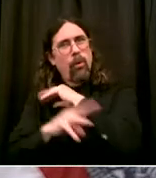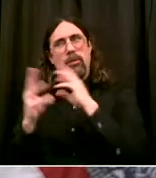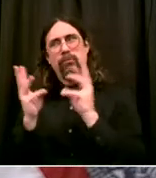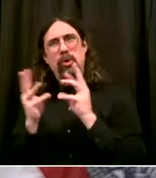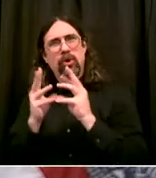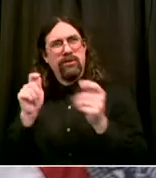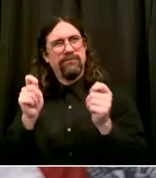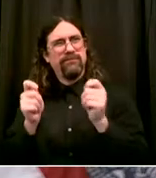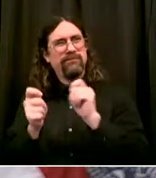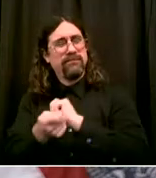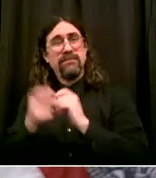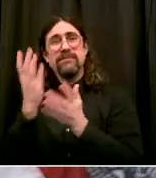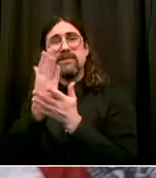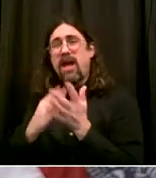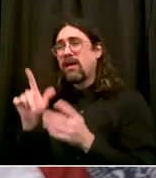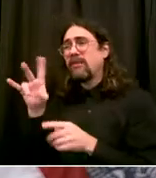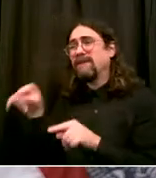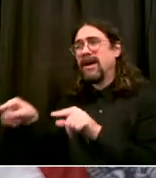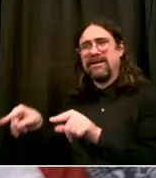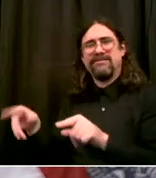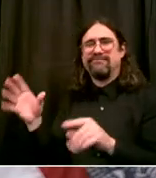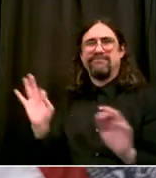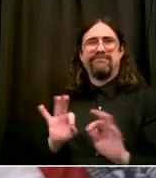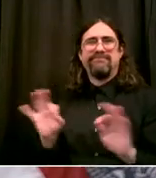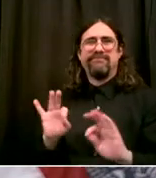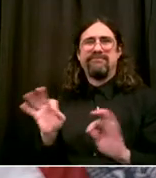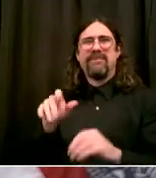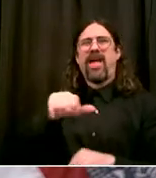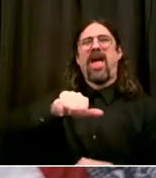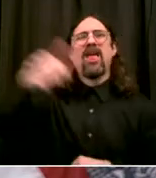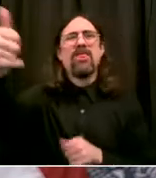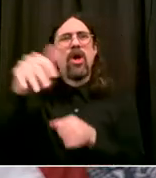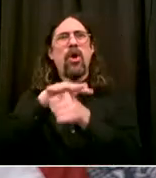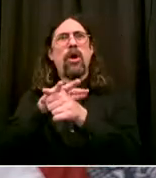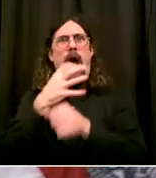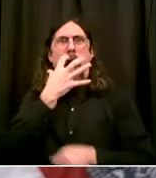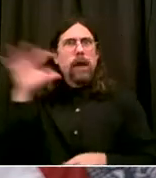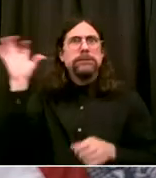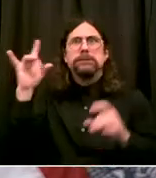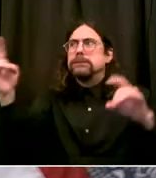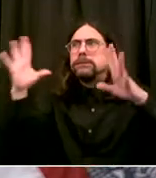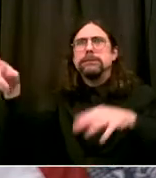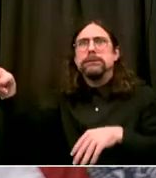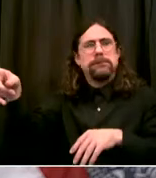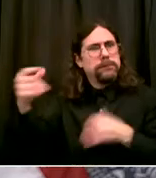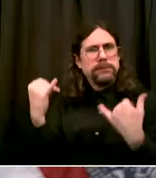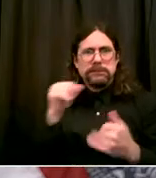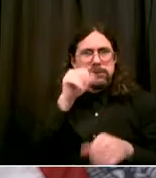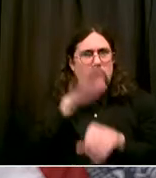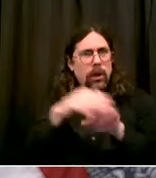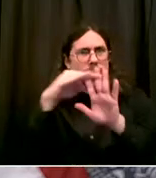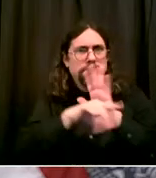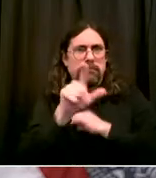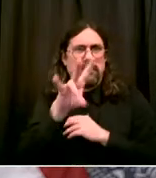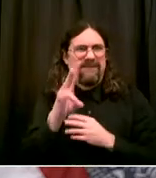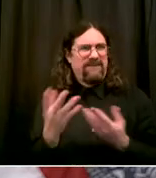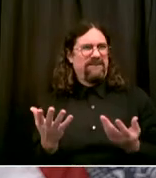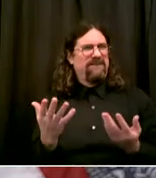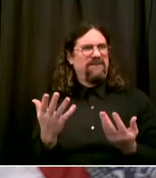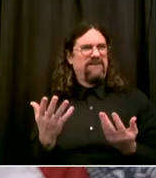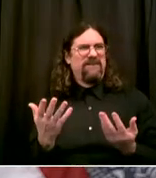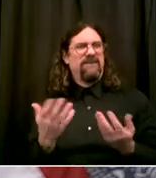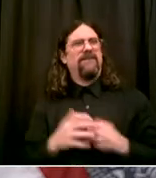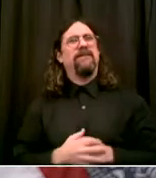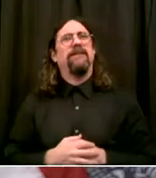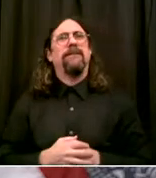will unfortunately remind all of us that what happened in the first wave, indescribably horrible,